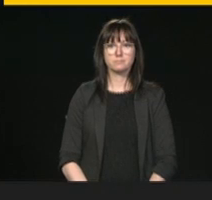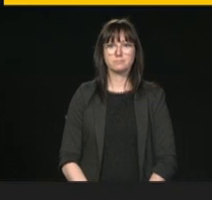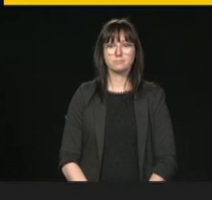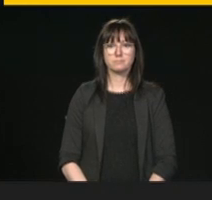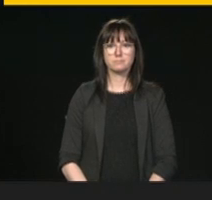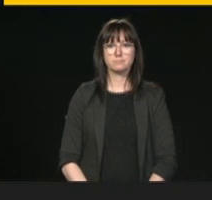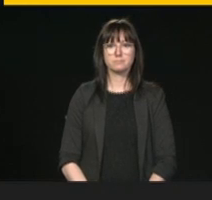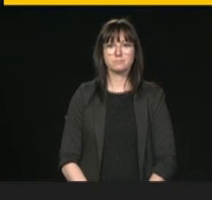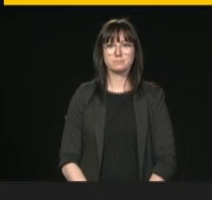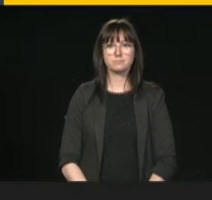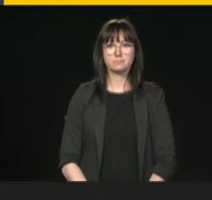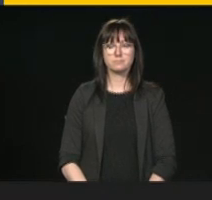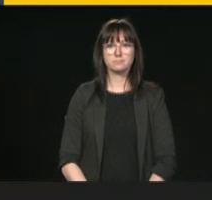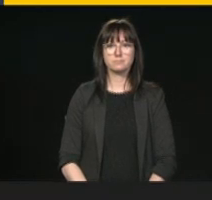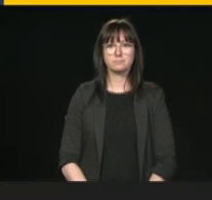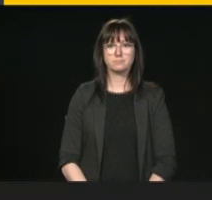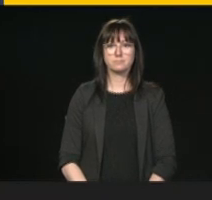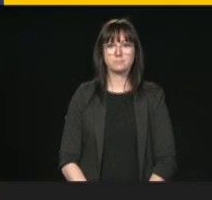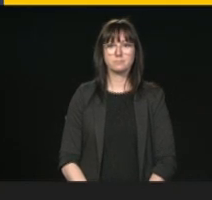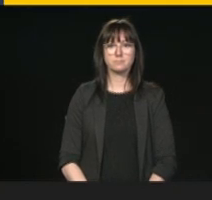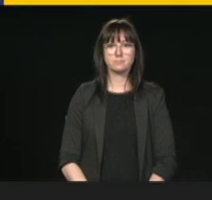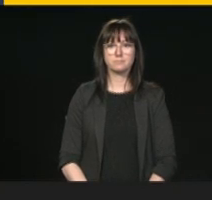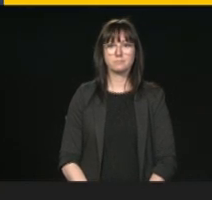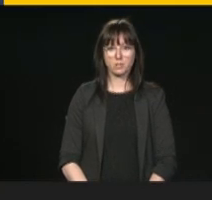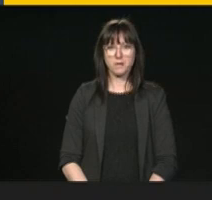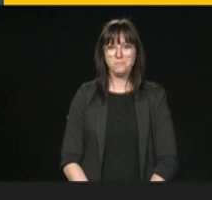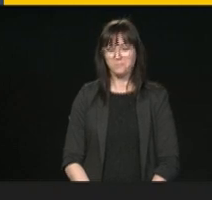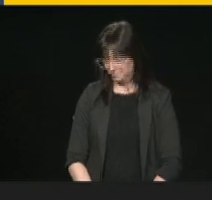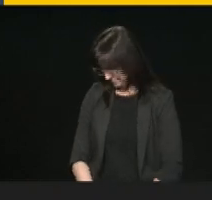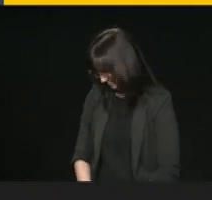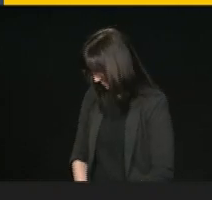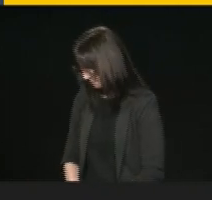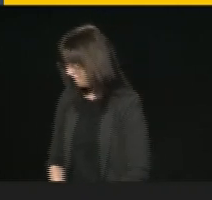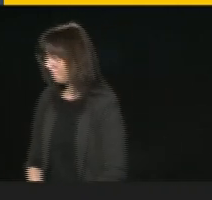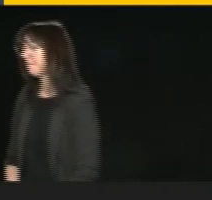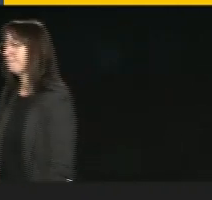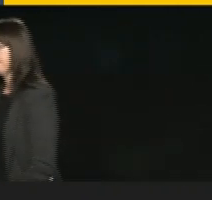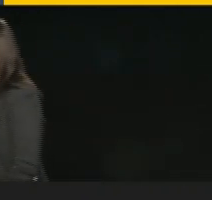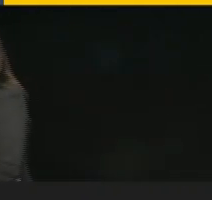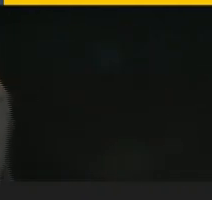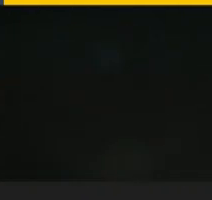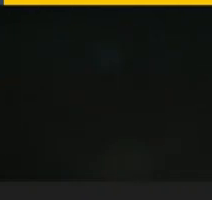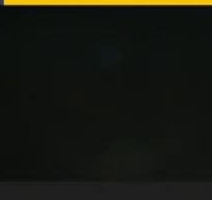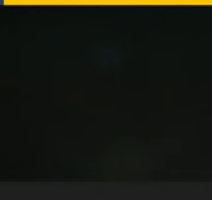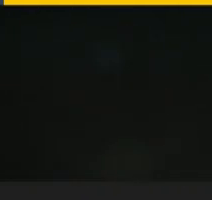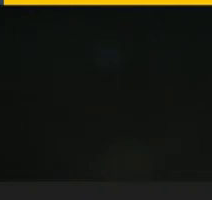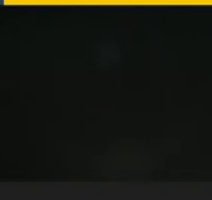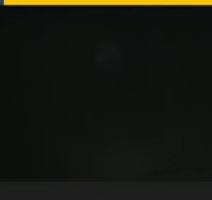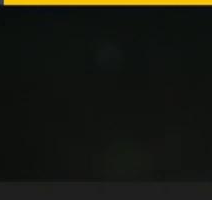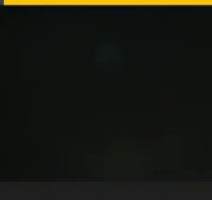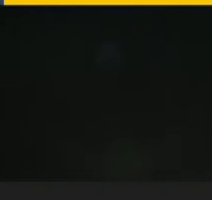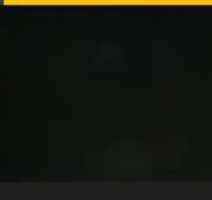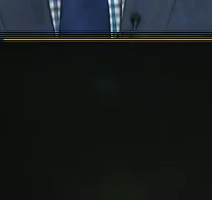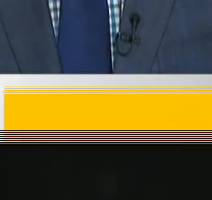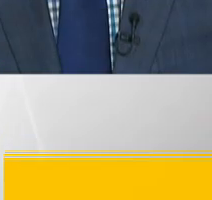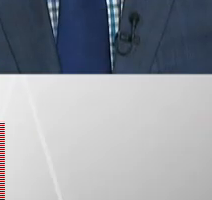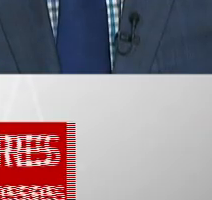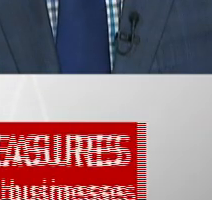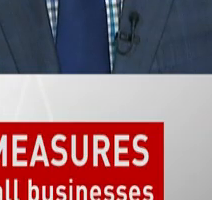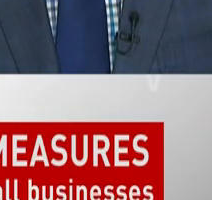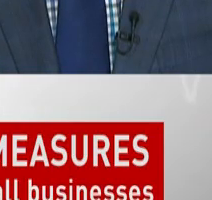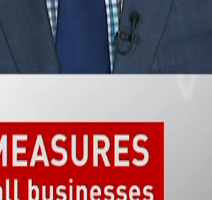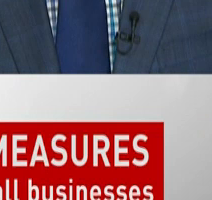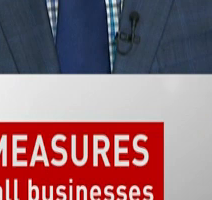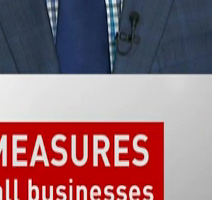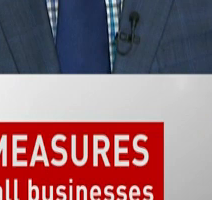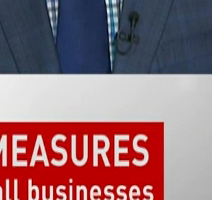Cochran to go through really the significant announcement for people today that they need to sort of start wrapping their heads around, the information that